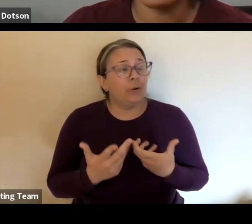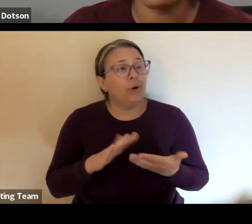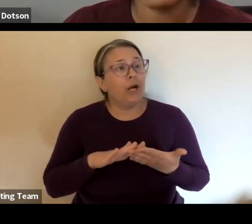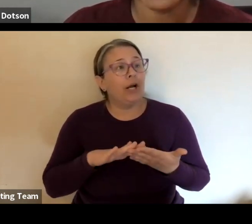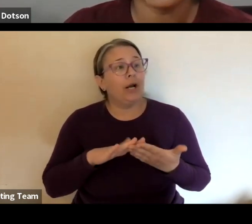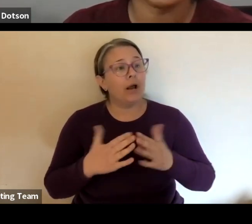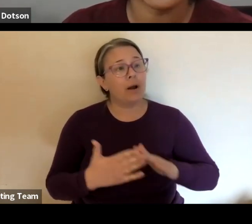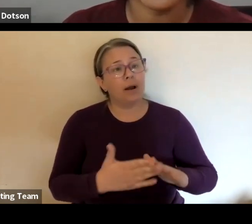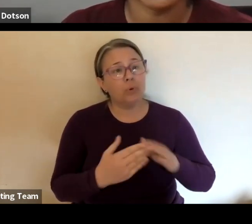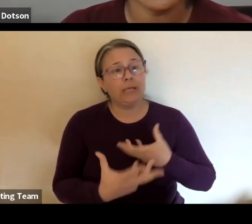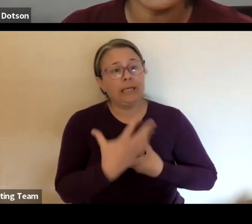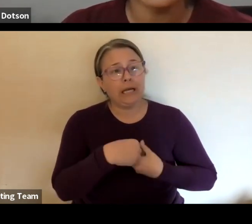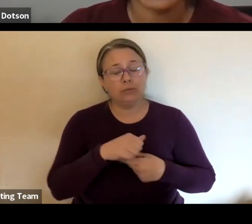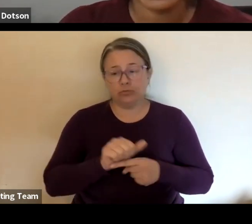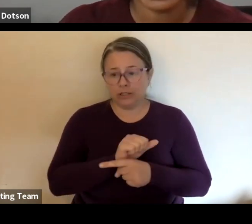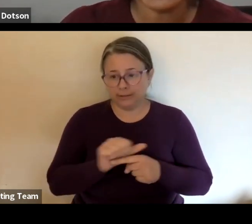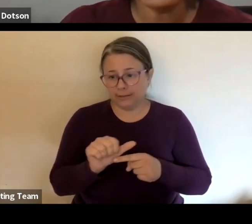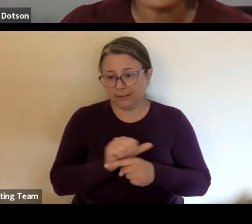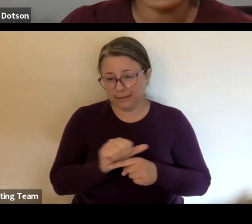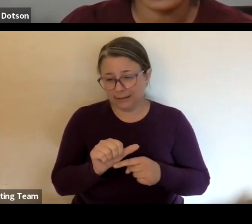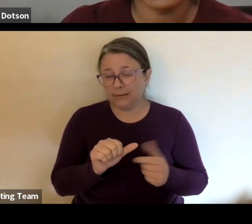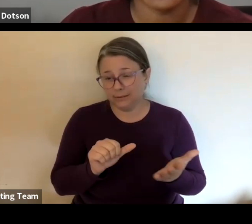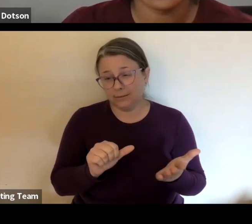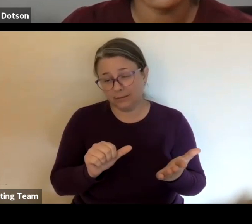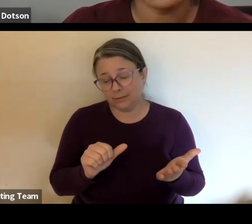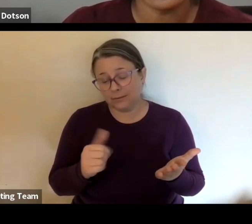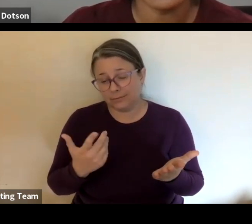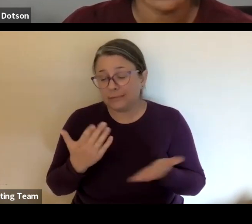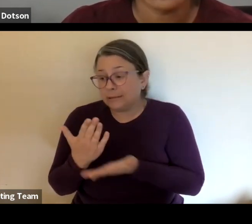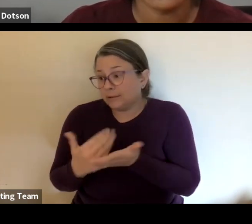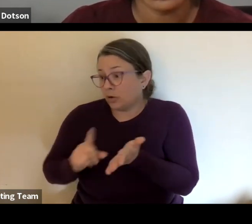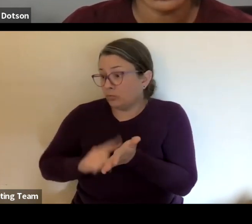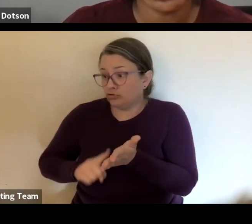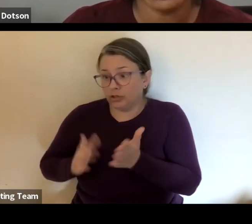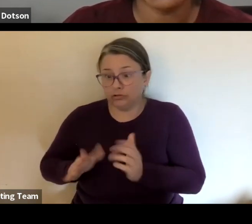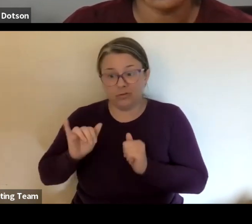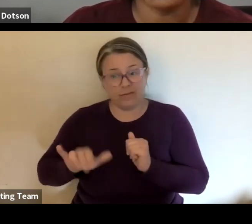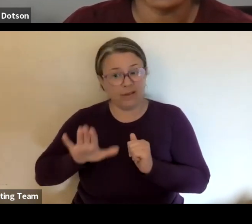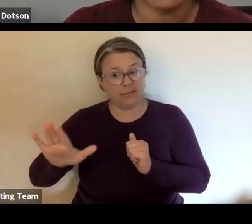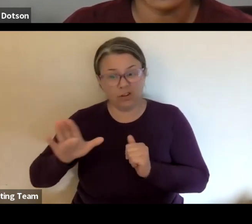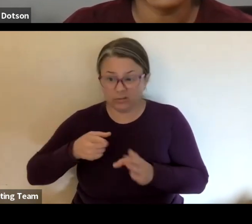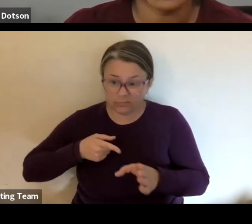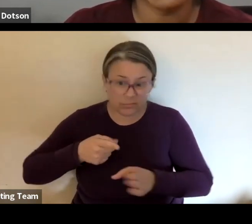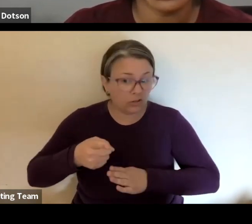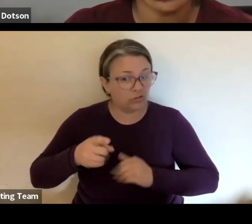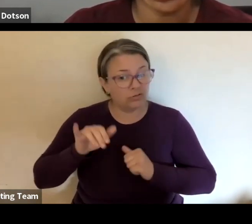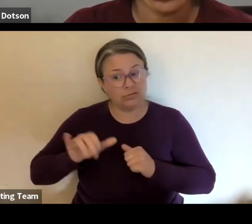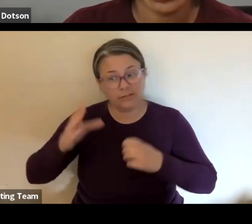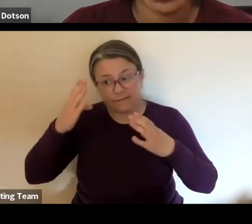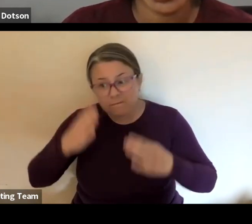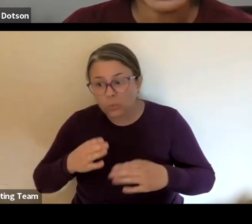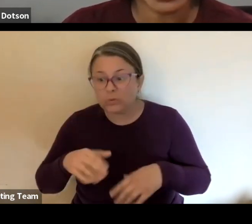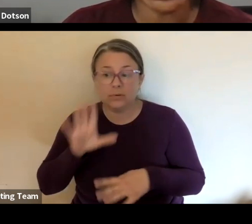researchers who specialize in this. There are people who provide consultation on this. How do you truly go into the community to engage